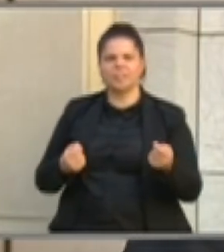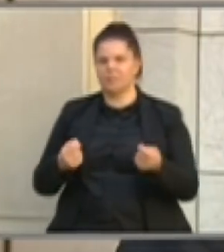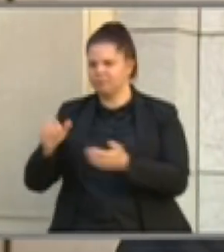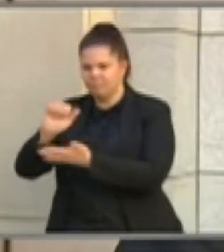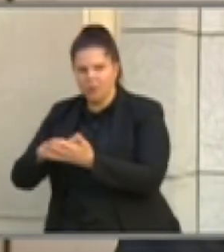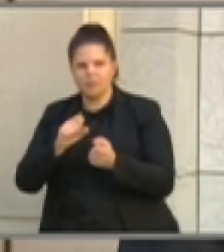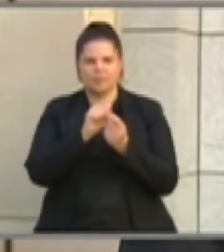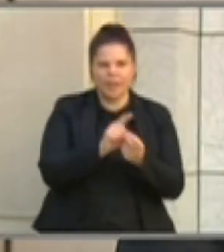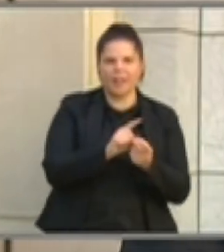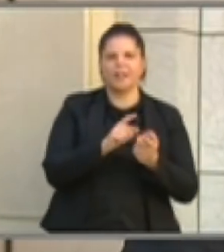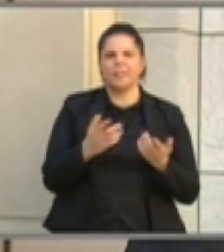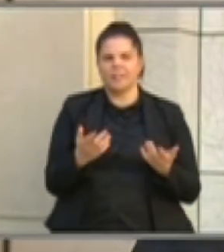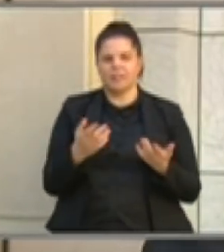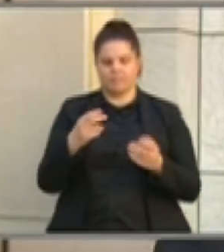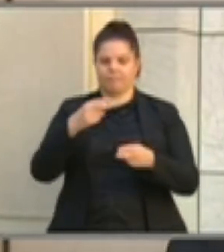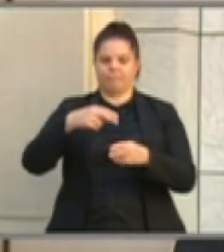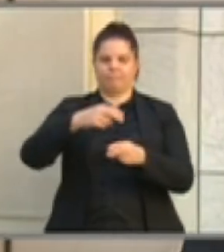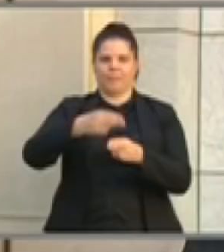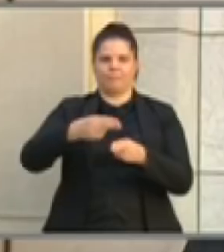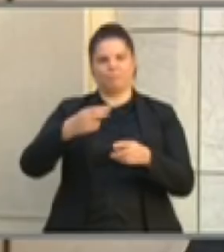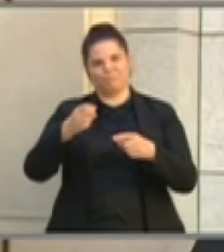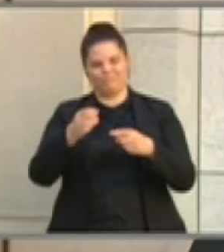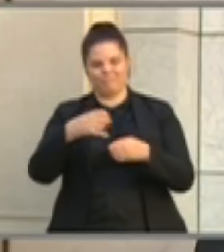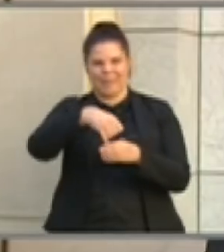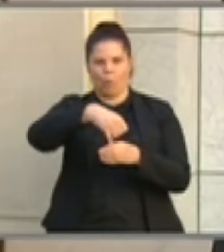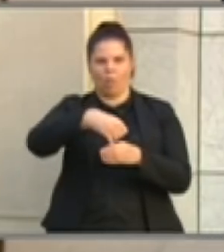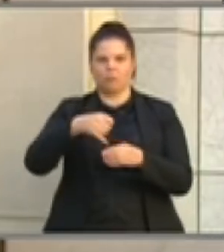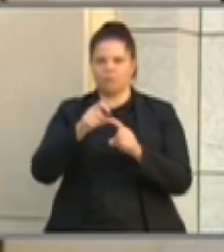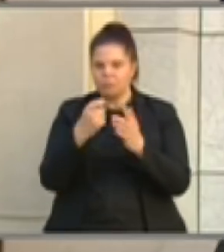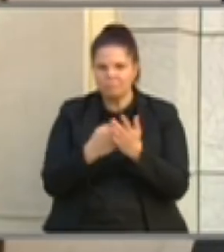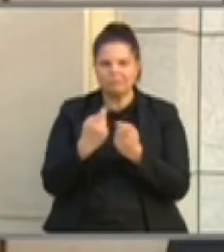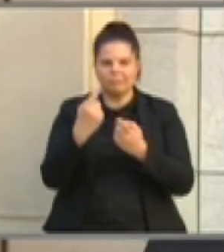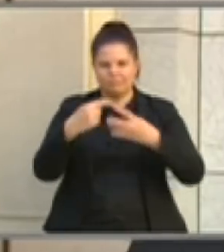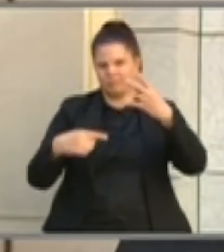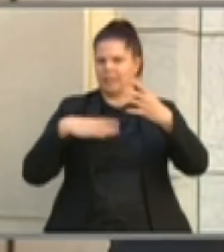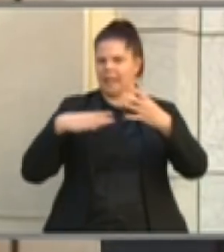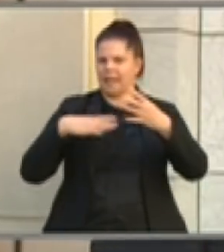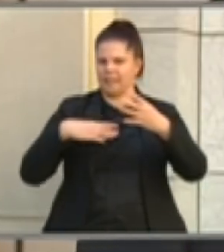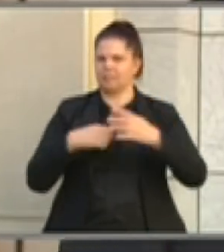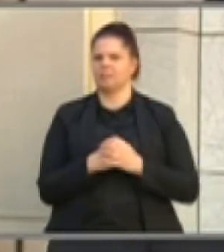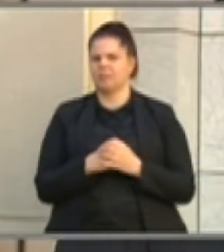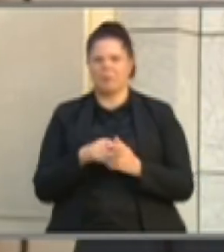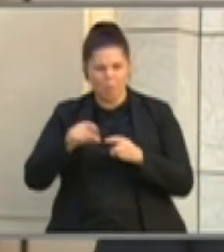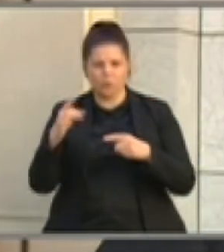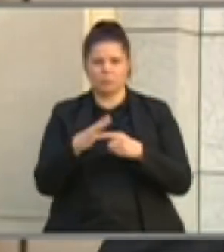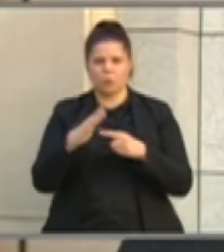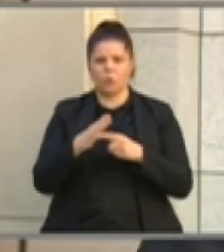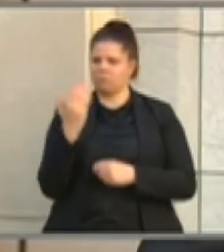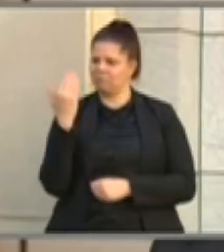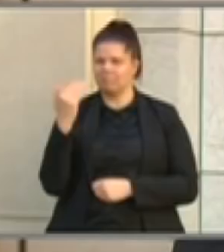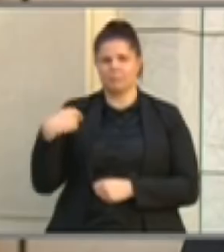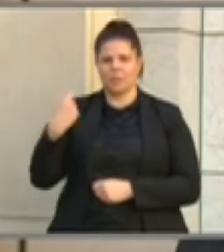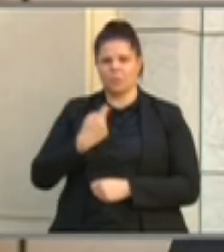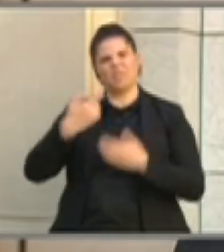lines for medical supplies at present. And that was a key focus of the discussion that was had the other night. Many countries all